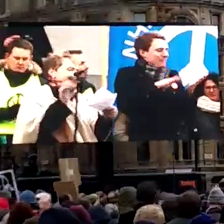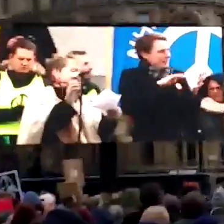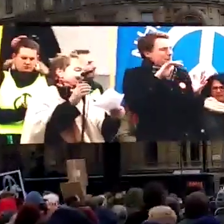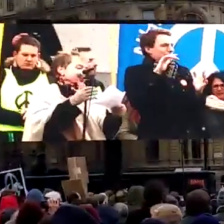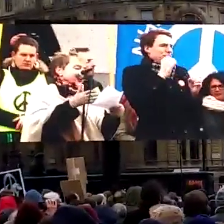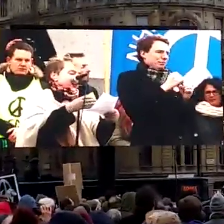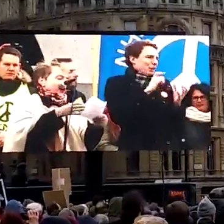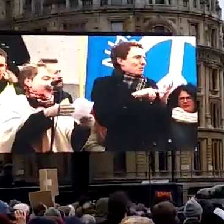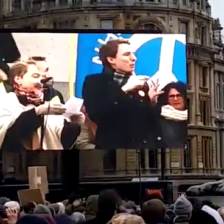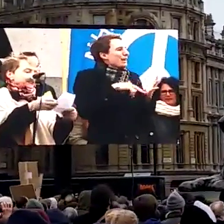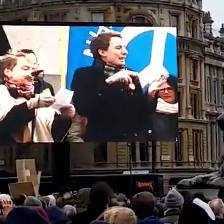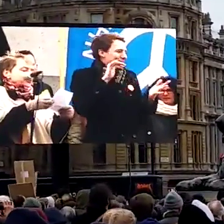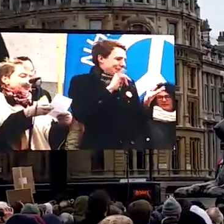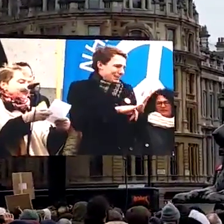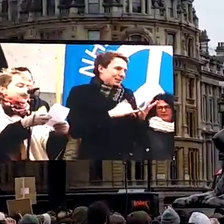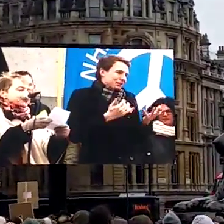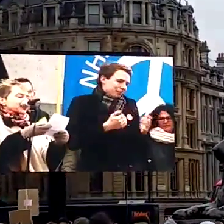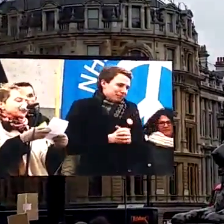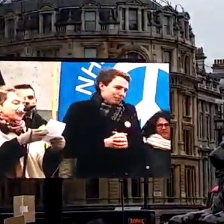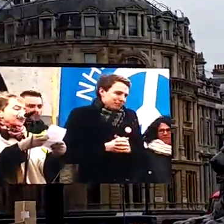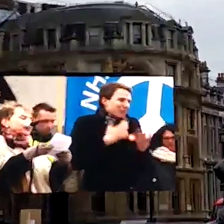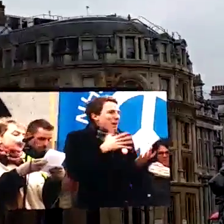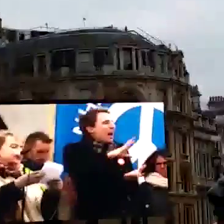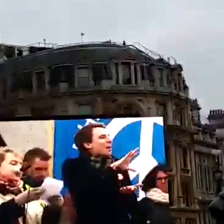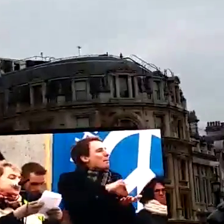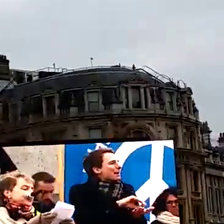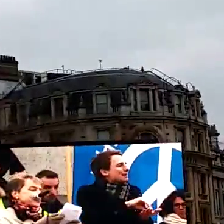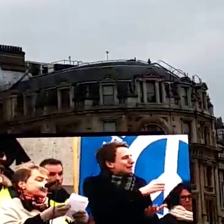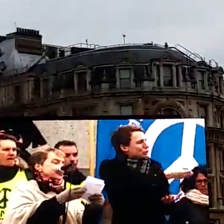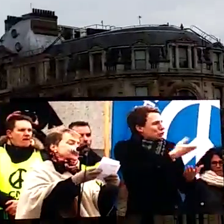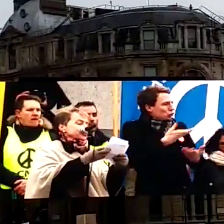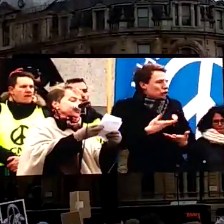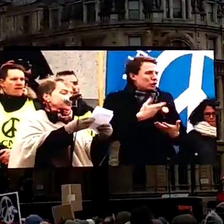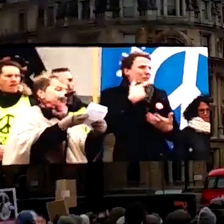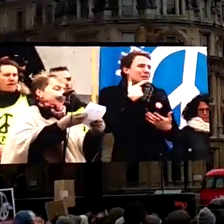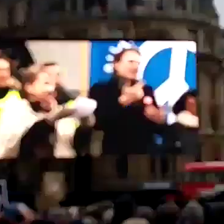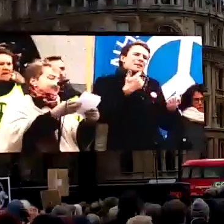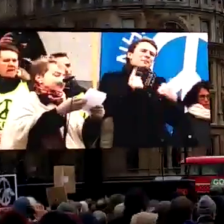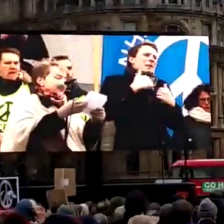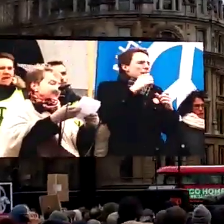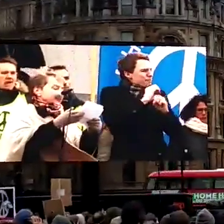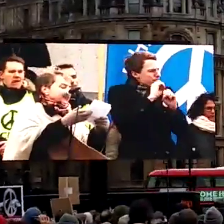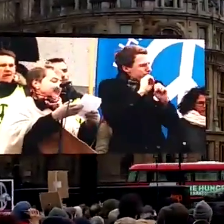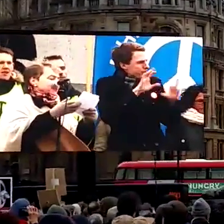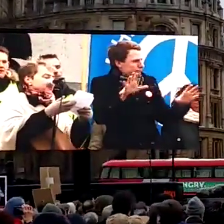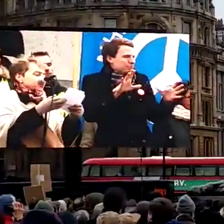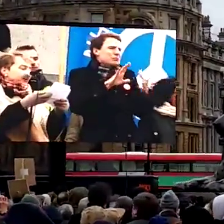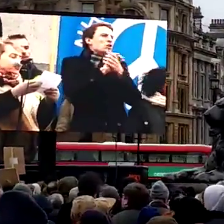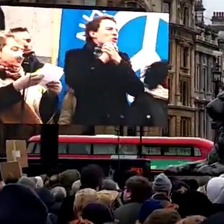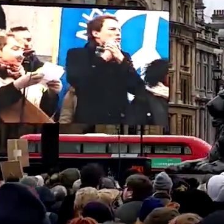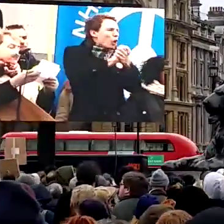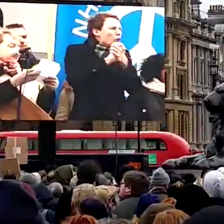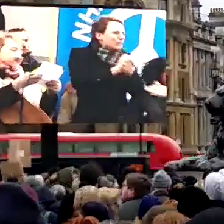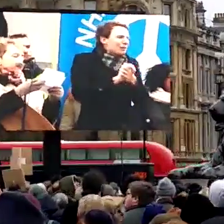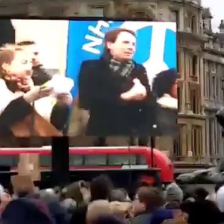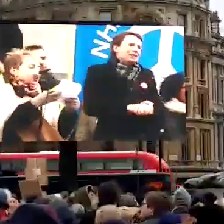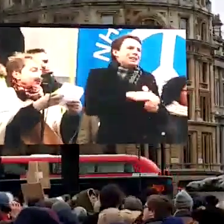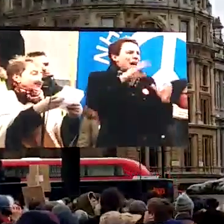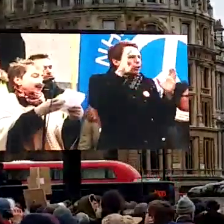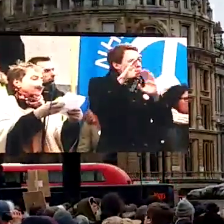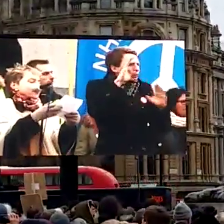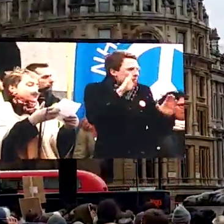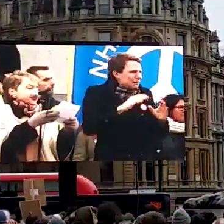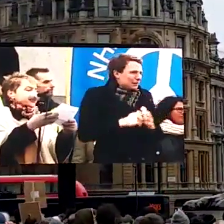this message. I would like to send solidarity greetings to today's CND demonstration.